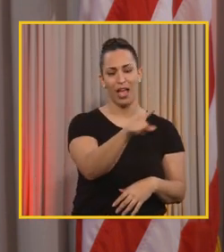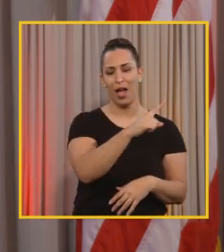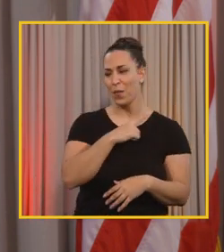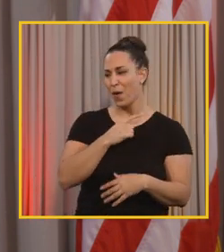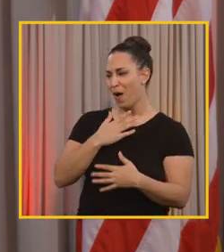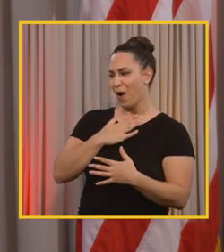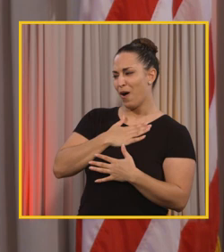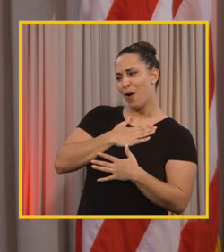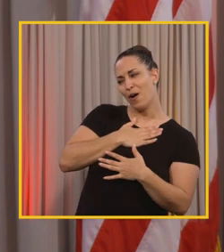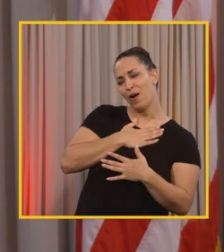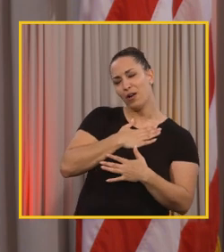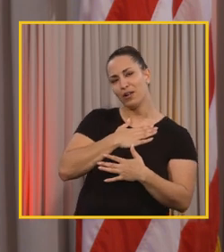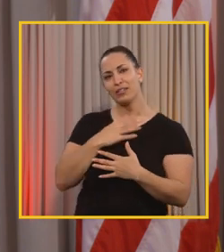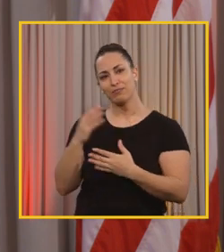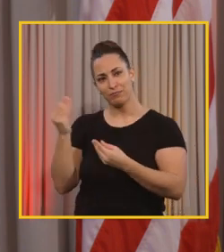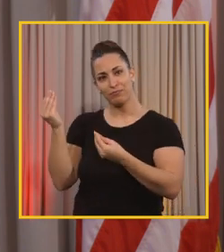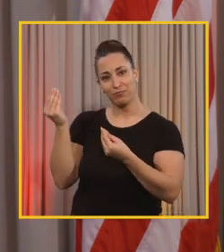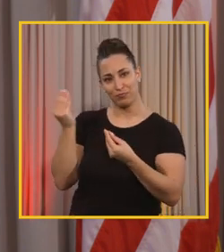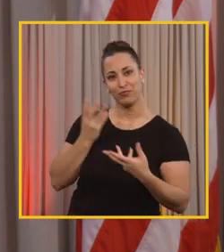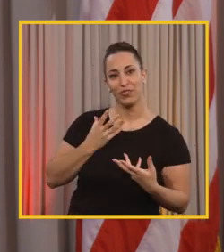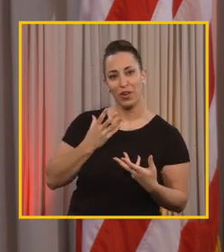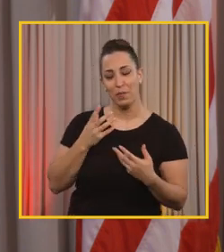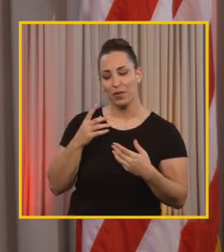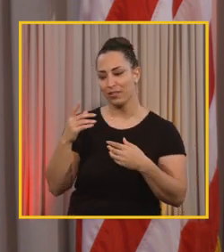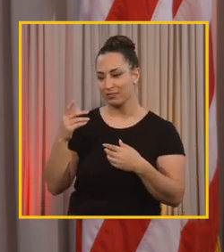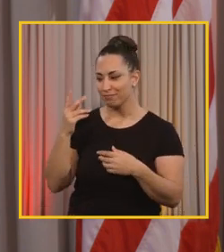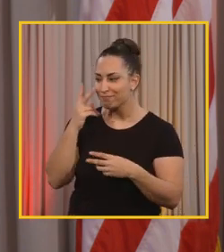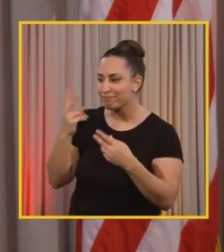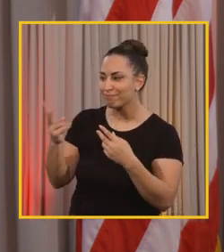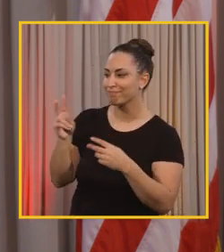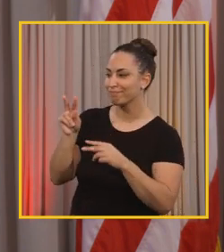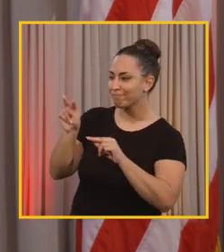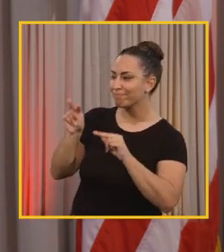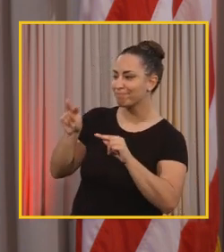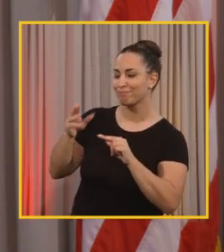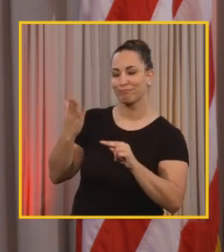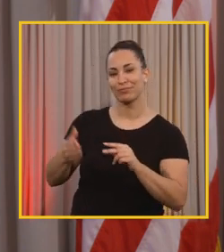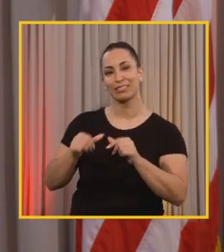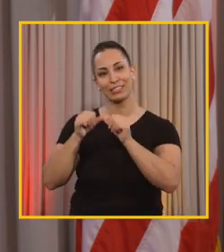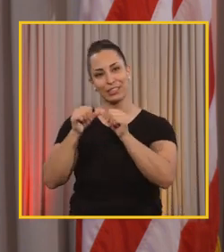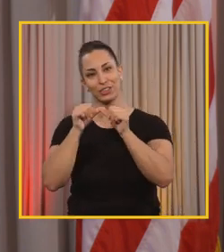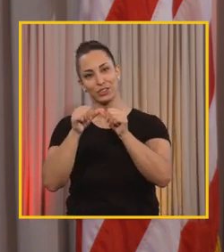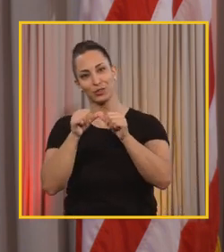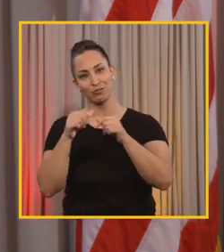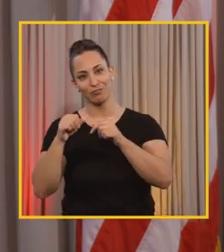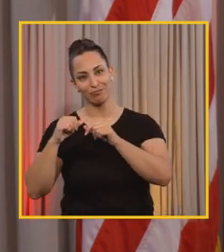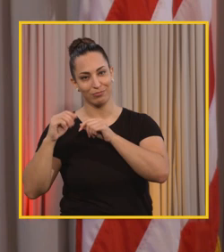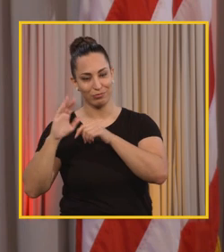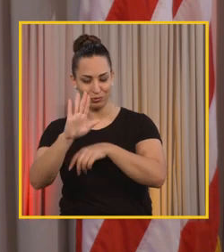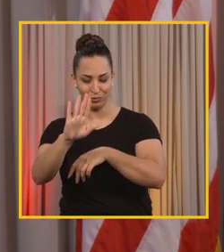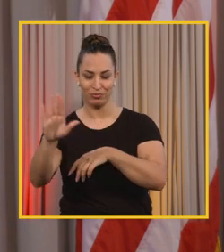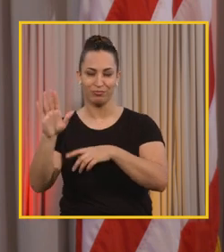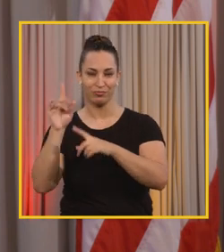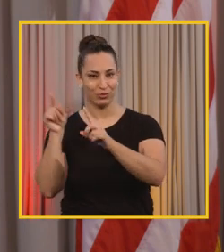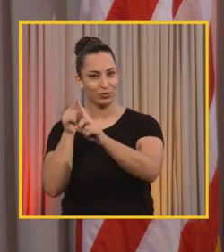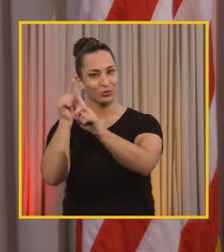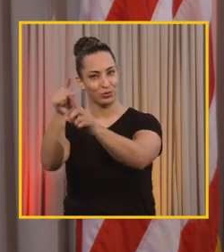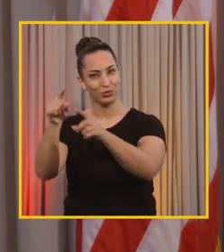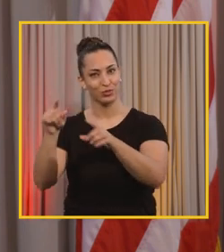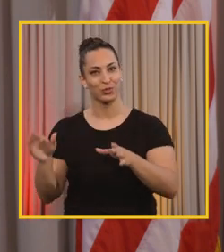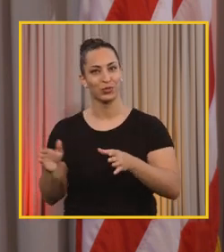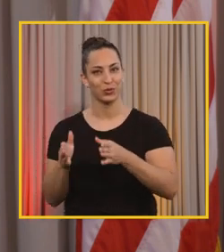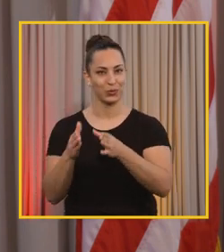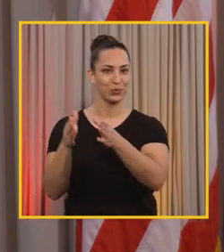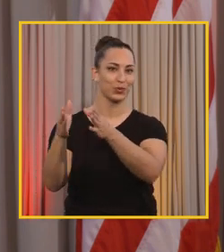who helped you reach this special day. I'm confident that they will greatly